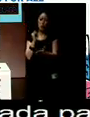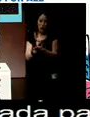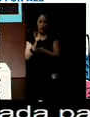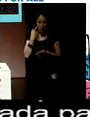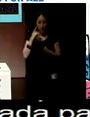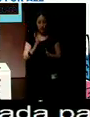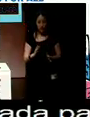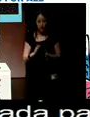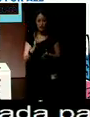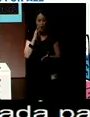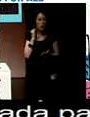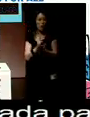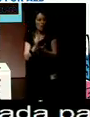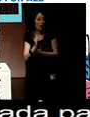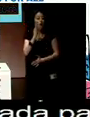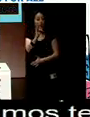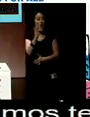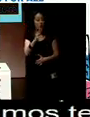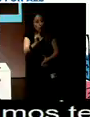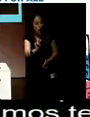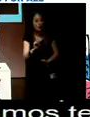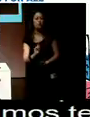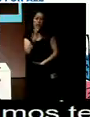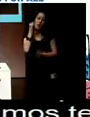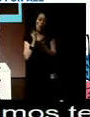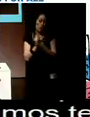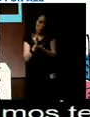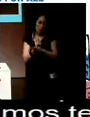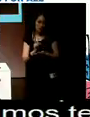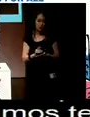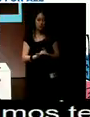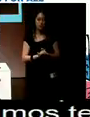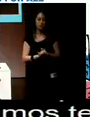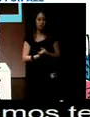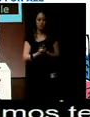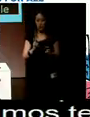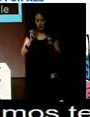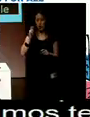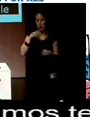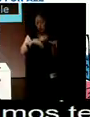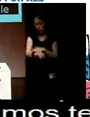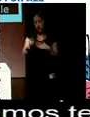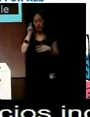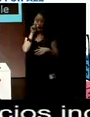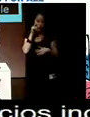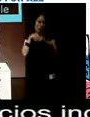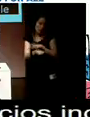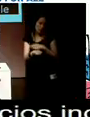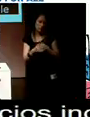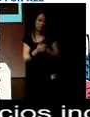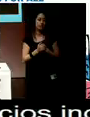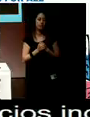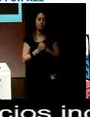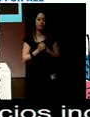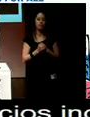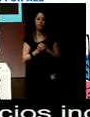benefits that accessibility can have in a tourism business model. And we want